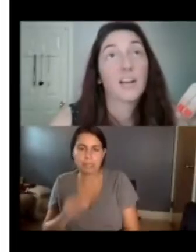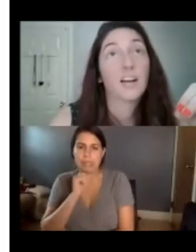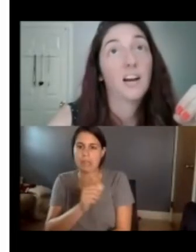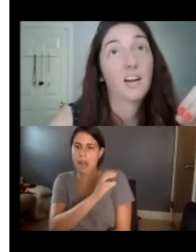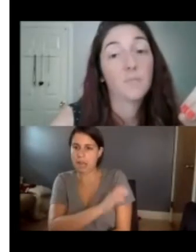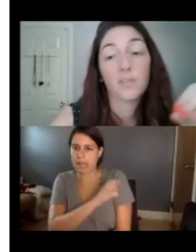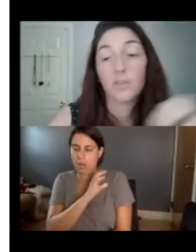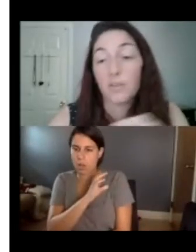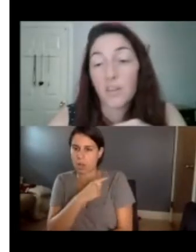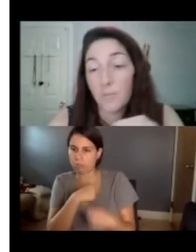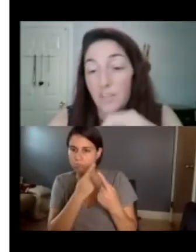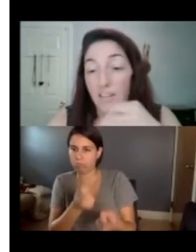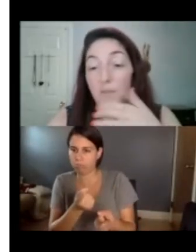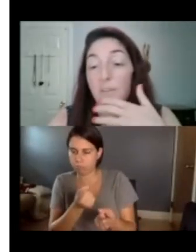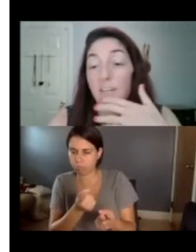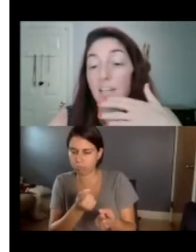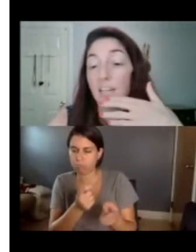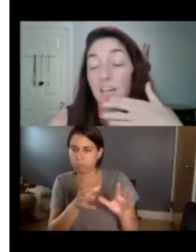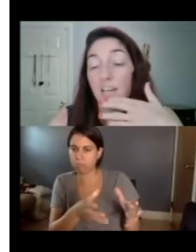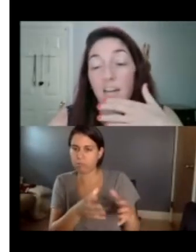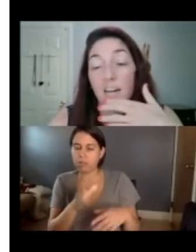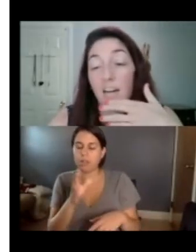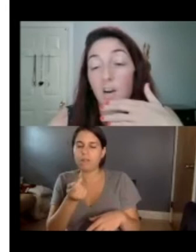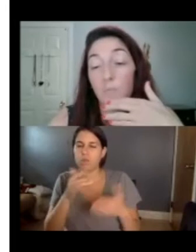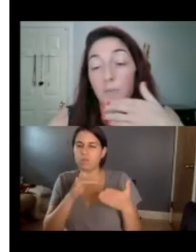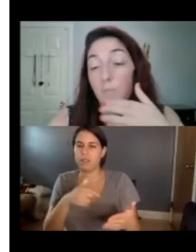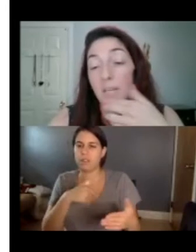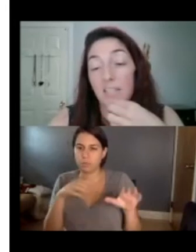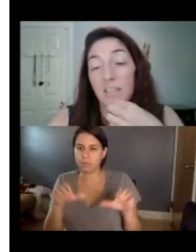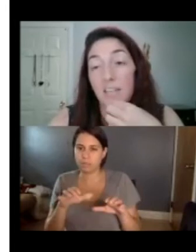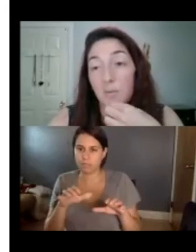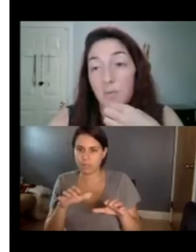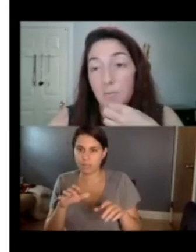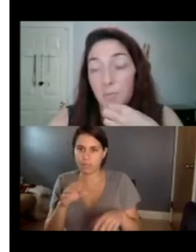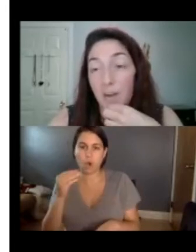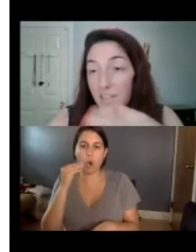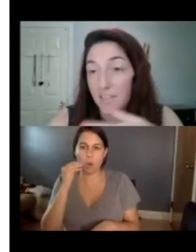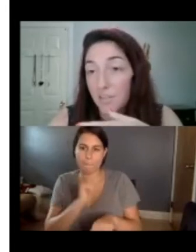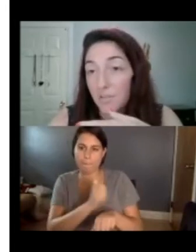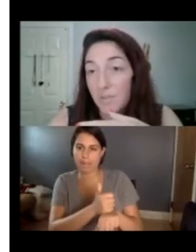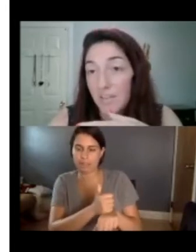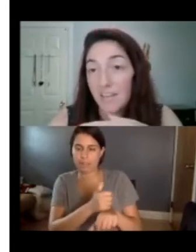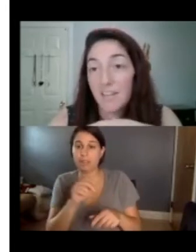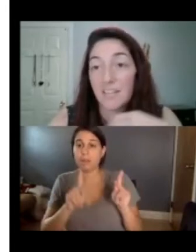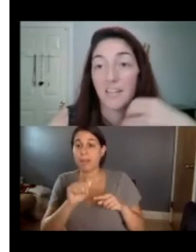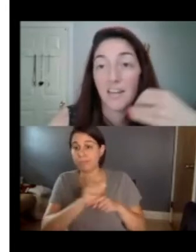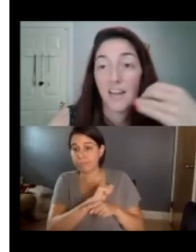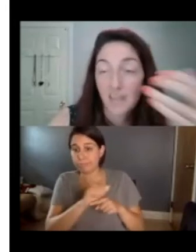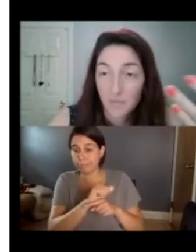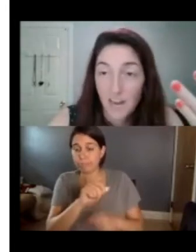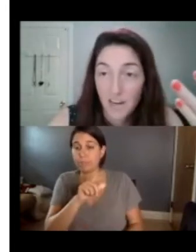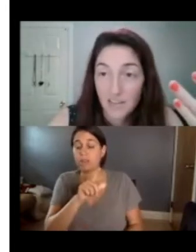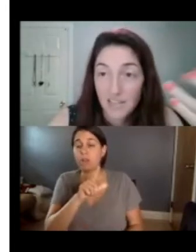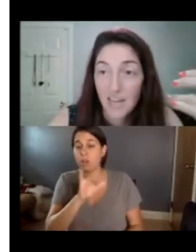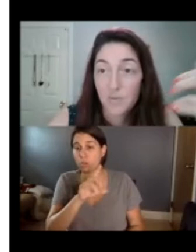so far. So those are a couple studies that we did, home-based studies where people practiced lucid dreaming techniques